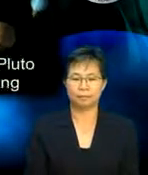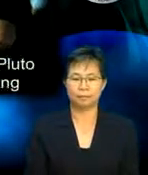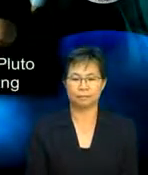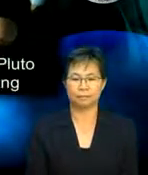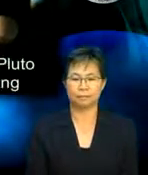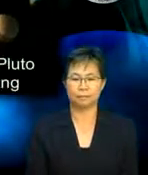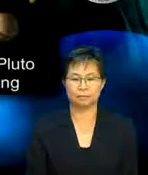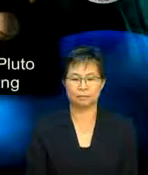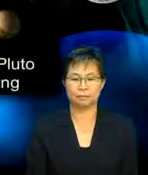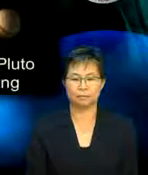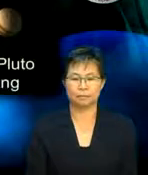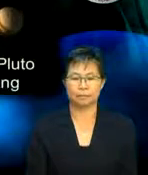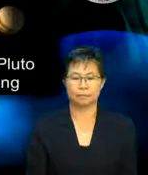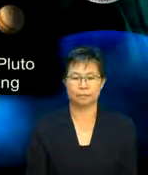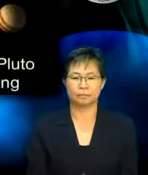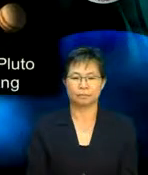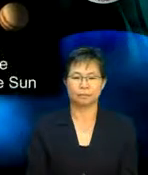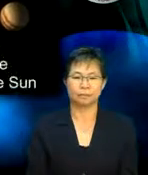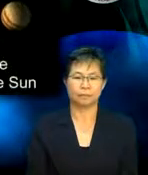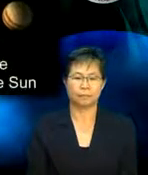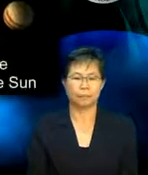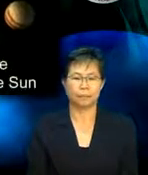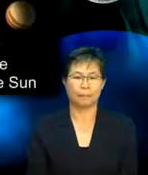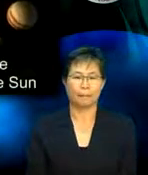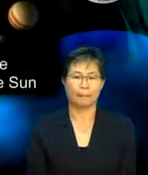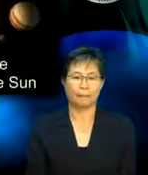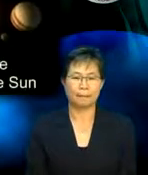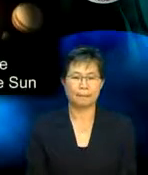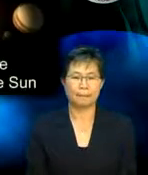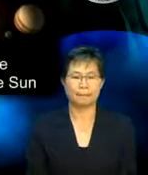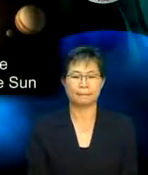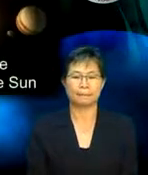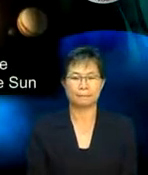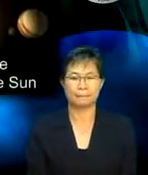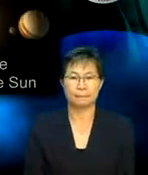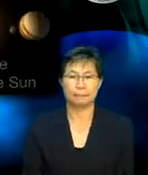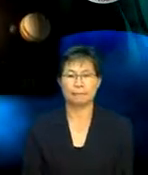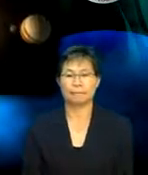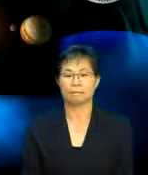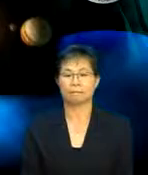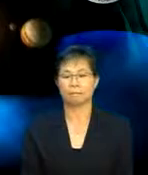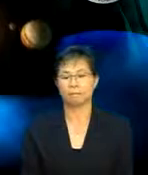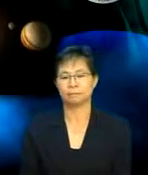be. Uranus, Neptune, Pluto, the rest of the gang. They are the 9 planets that circle the sun.